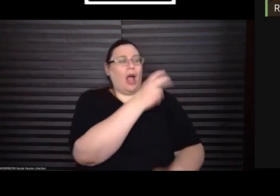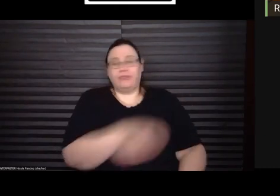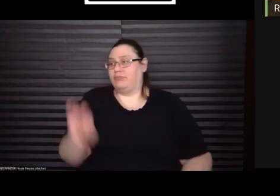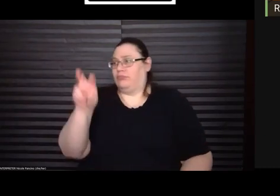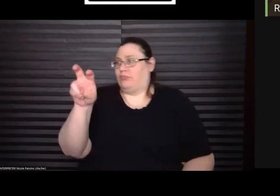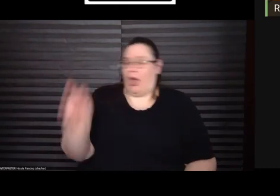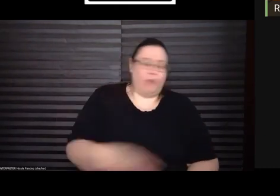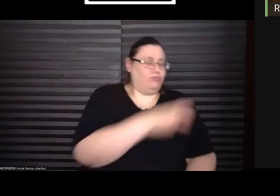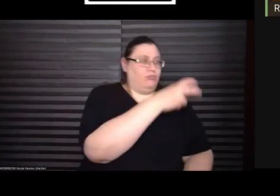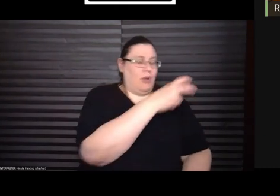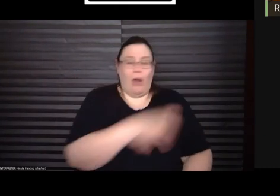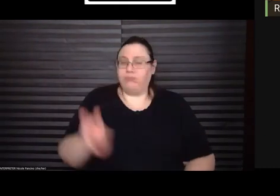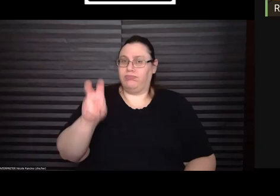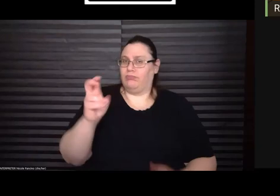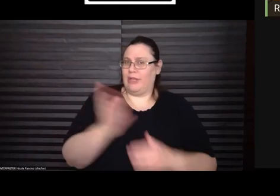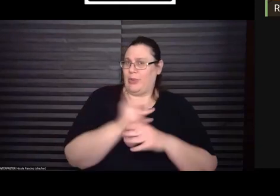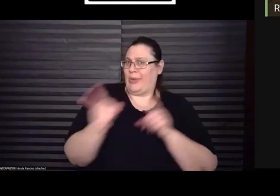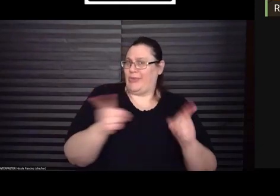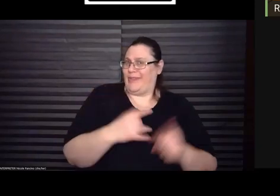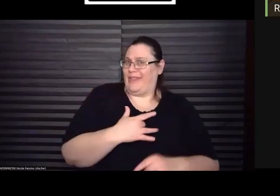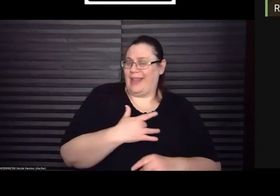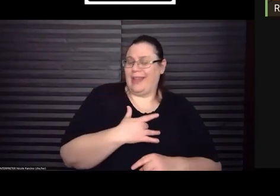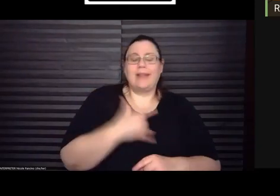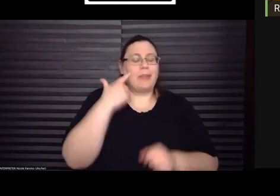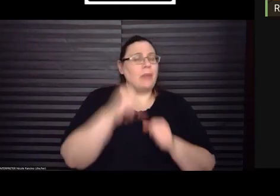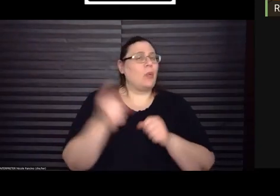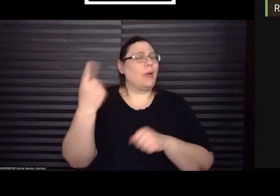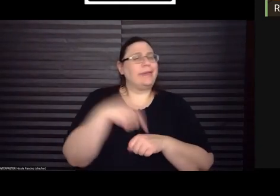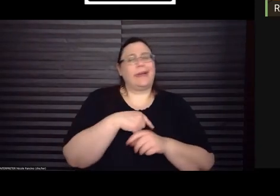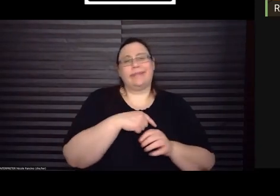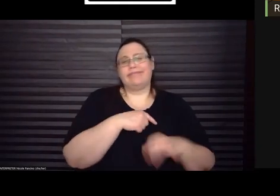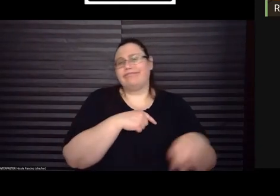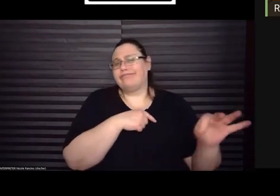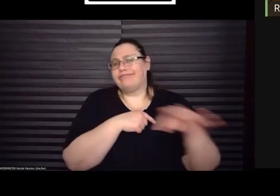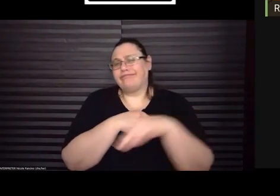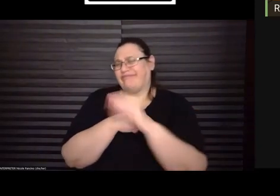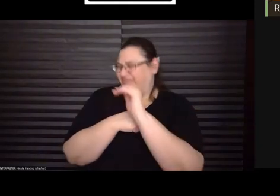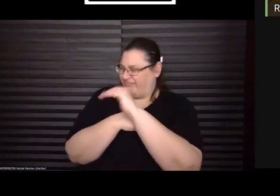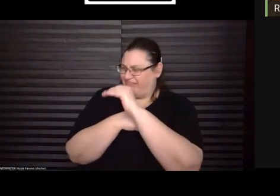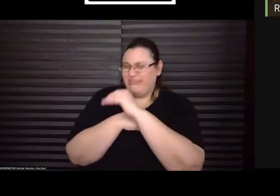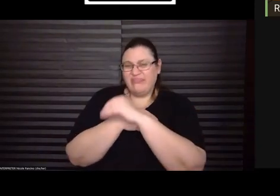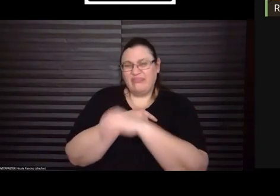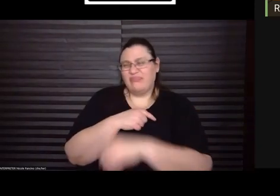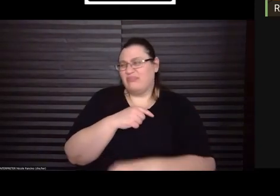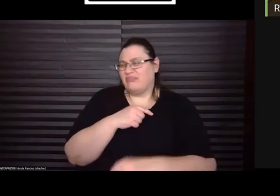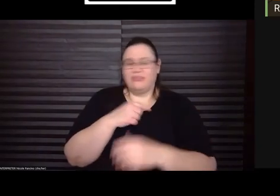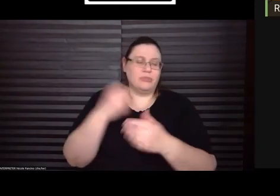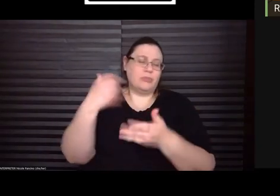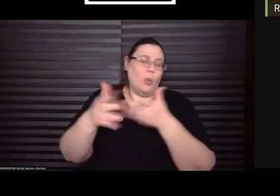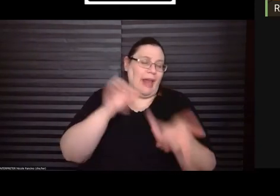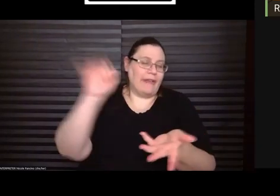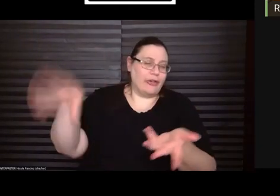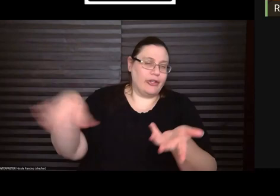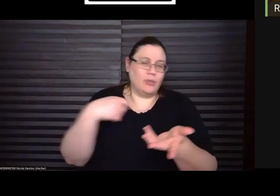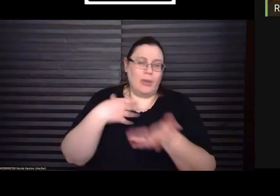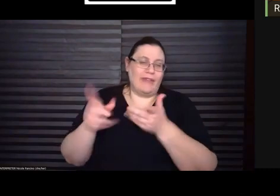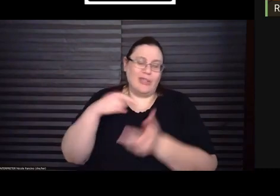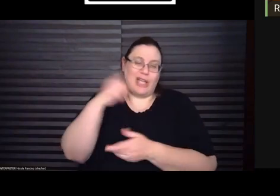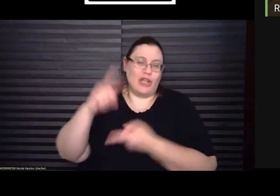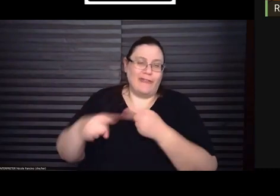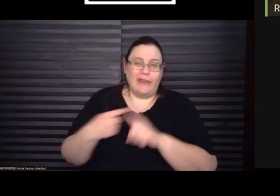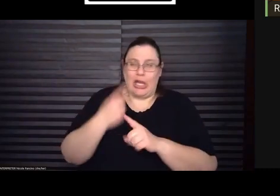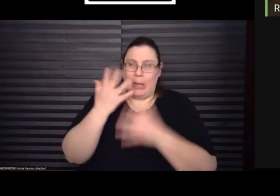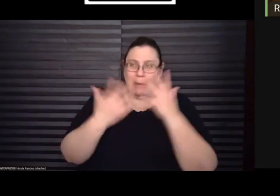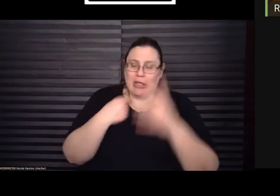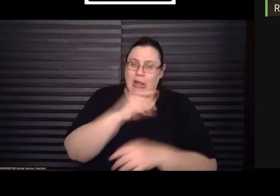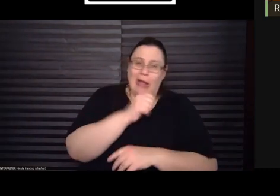I didn't have like anything in between. And I remember sort of going over and saying to her, like, I just, you know, whatever, the thing you say to friends that you're